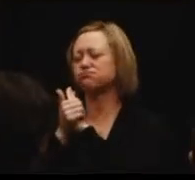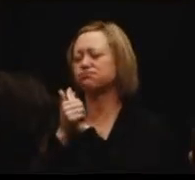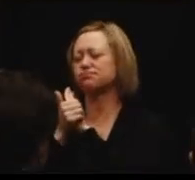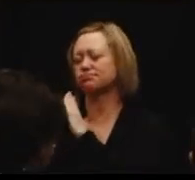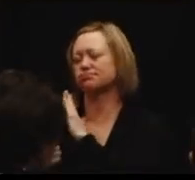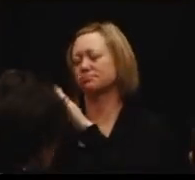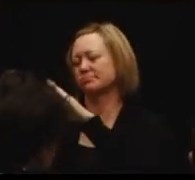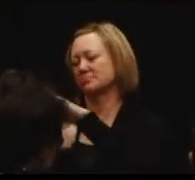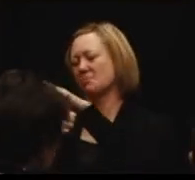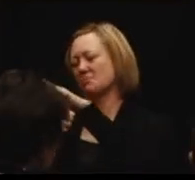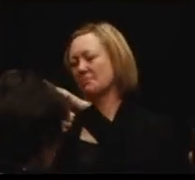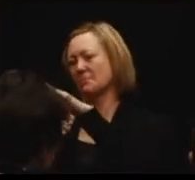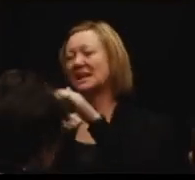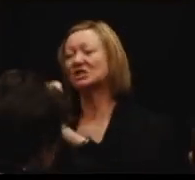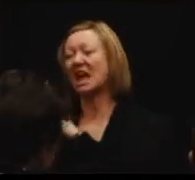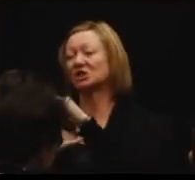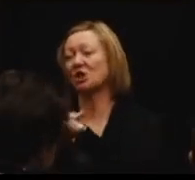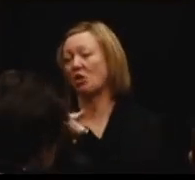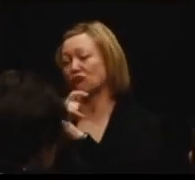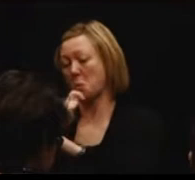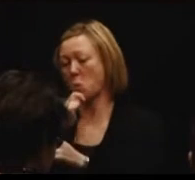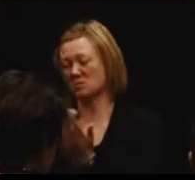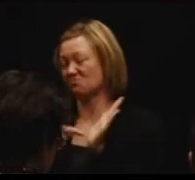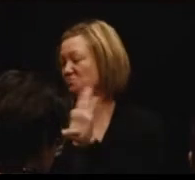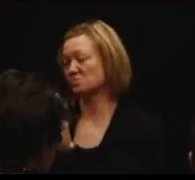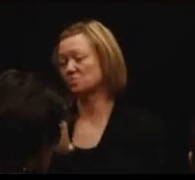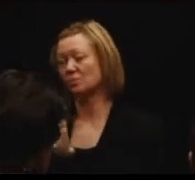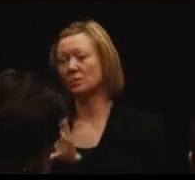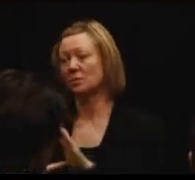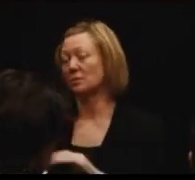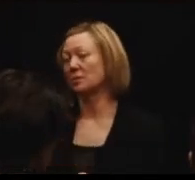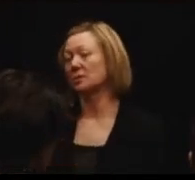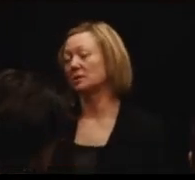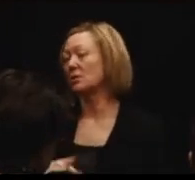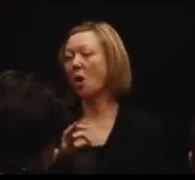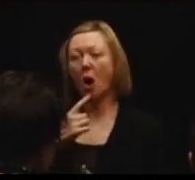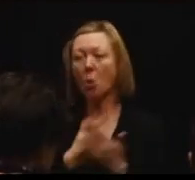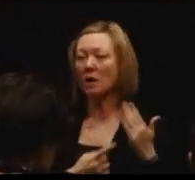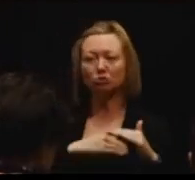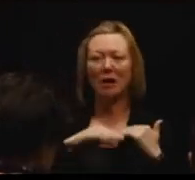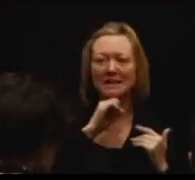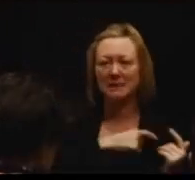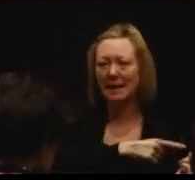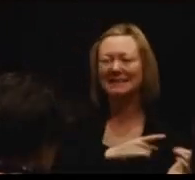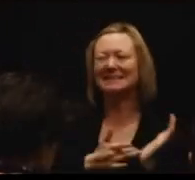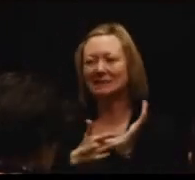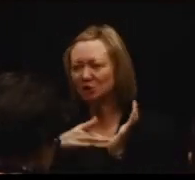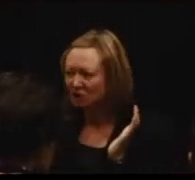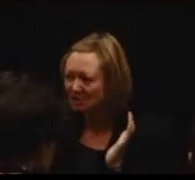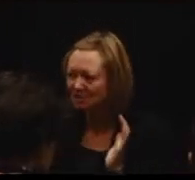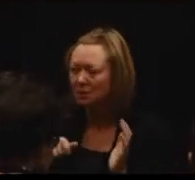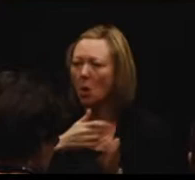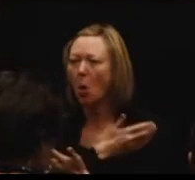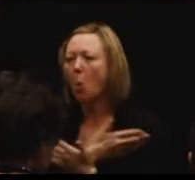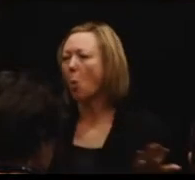in international reports. And it wasn't just tradesmen, it was technicians. The whole gambit of employment came